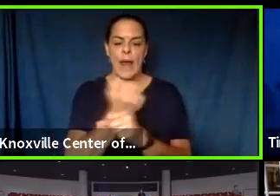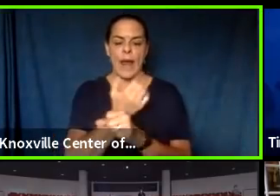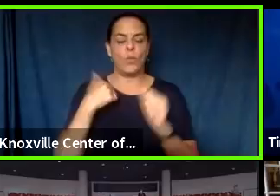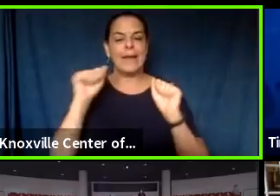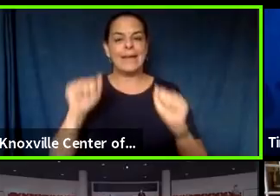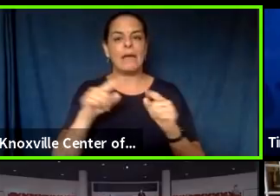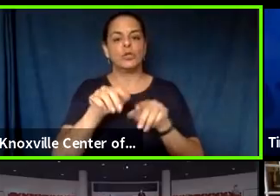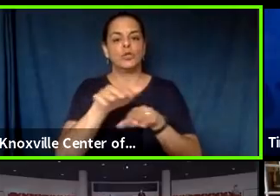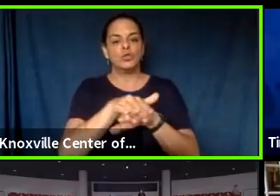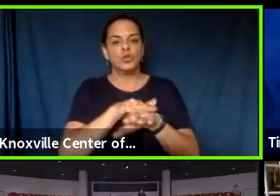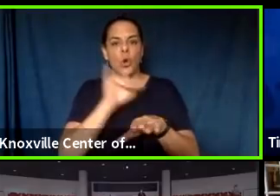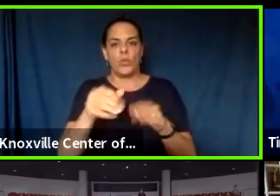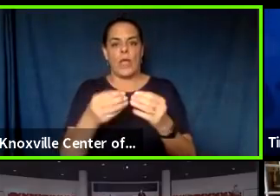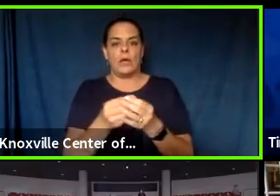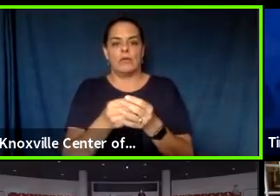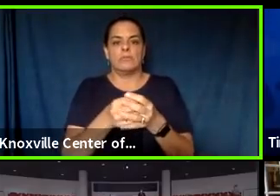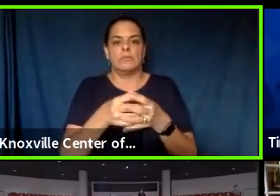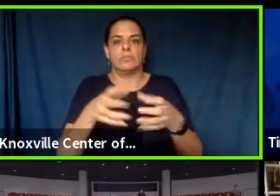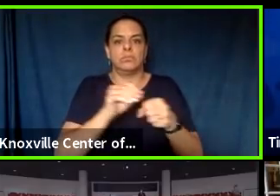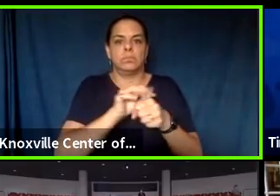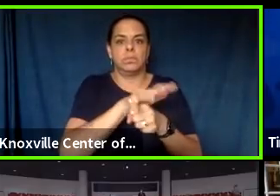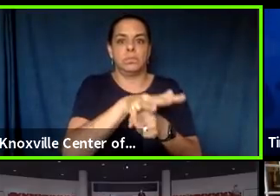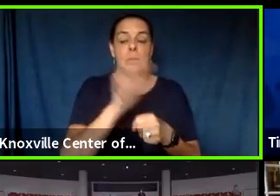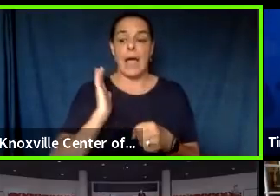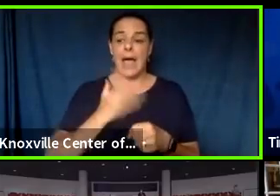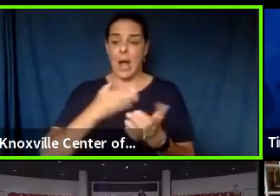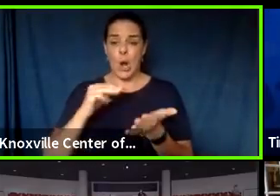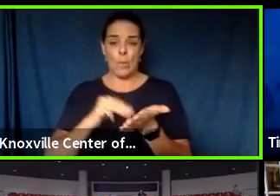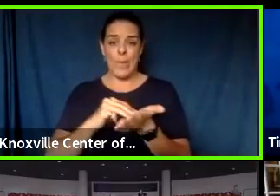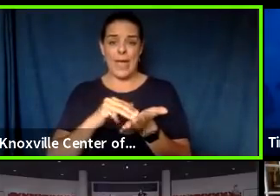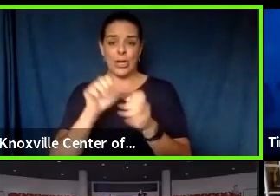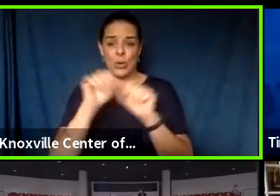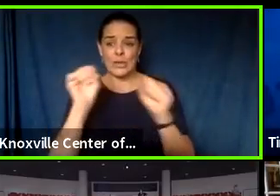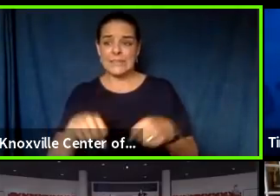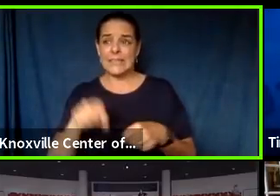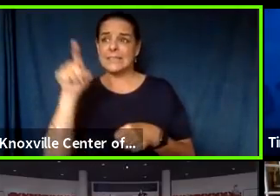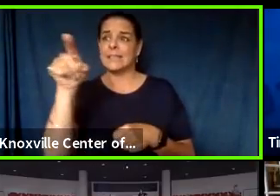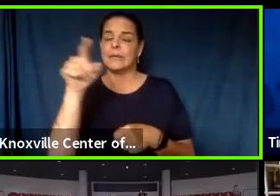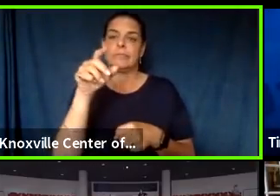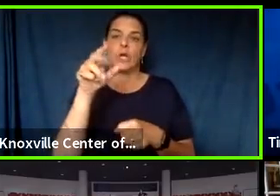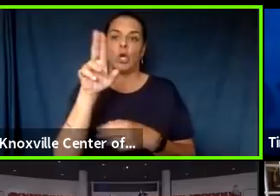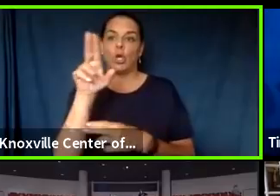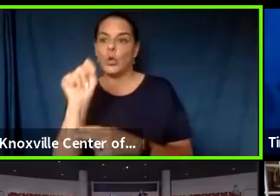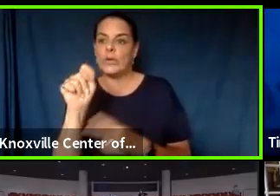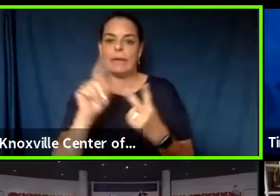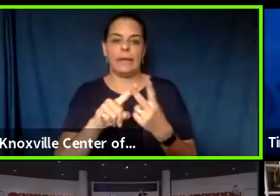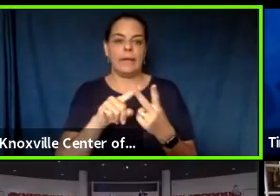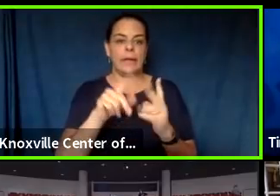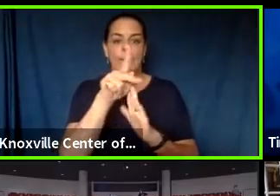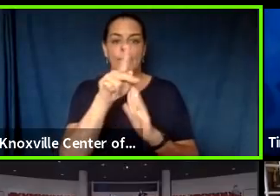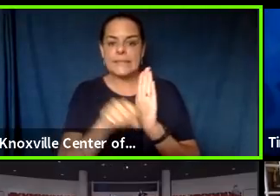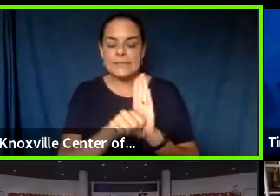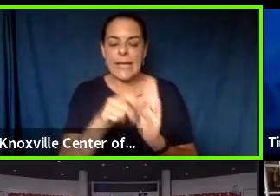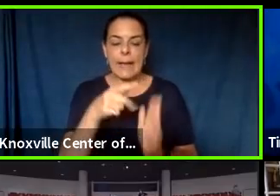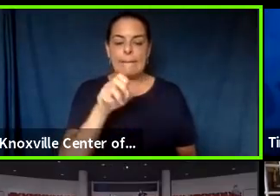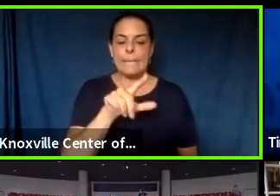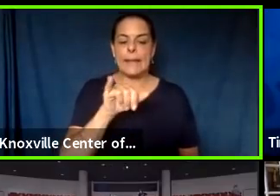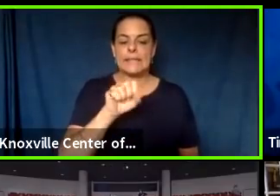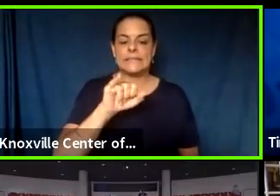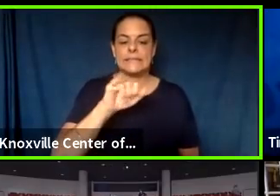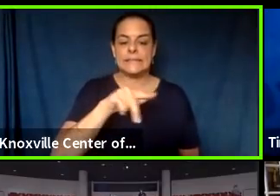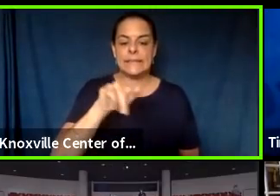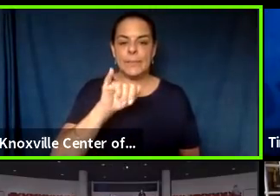outbreak, our medical system, UT, Pellissippi State Community College, on and on and on, and all our